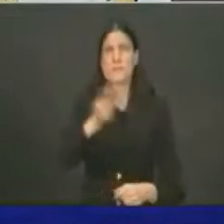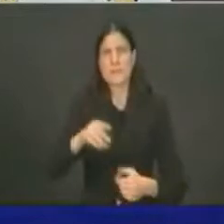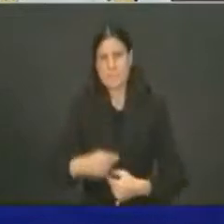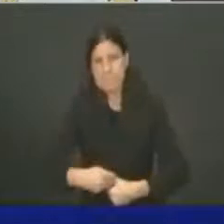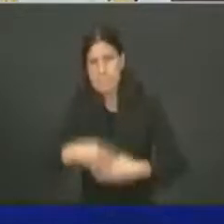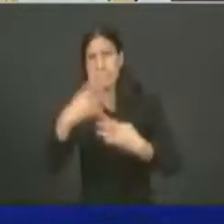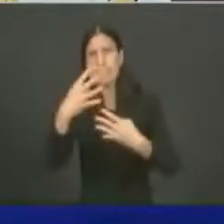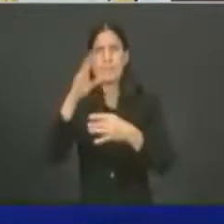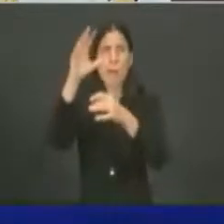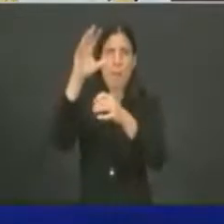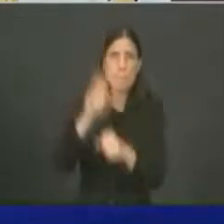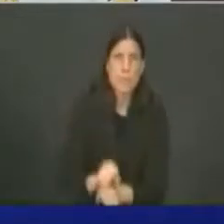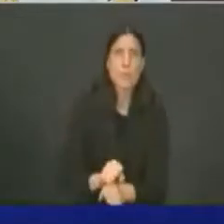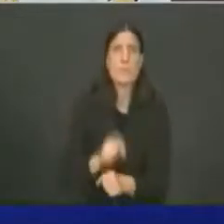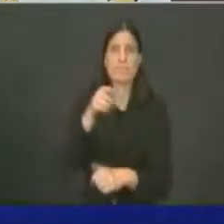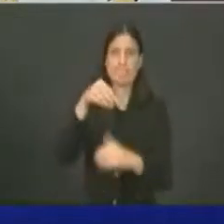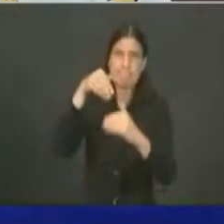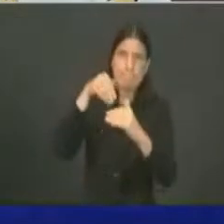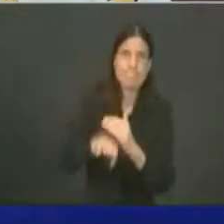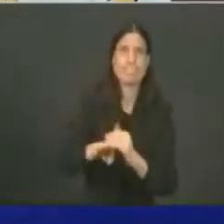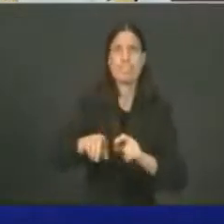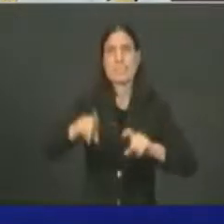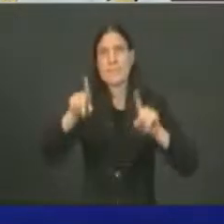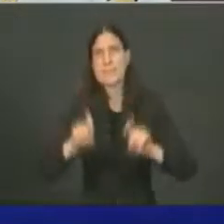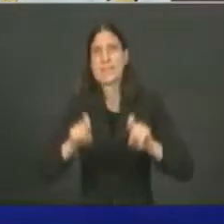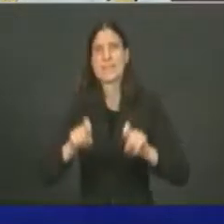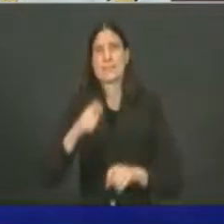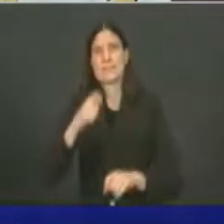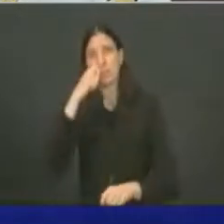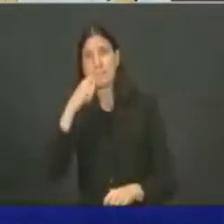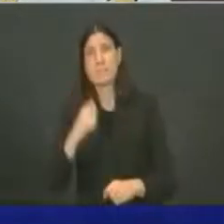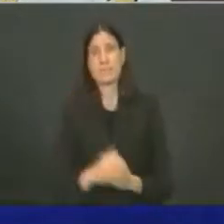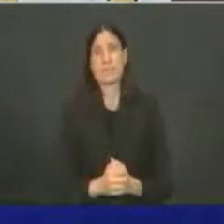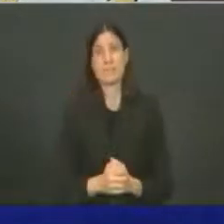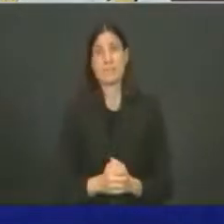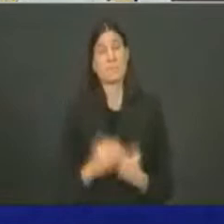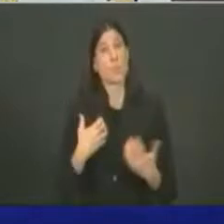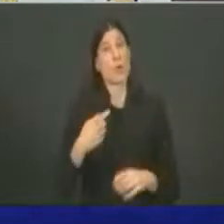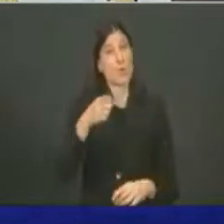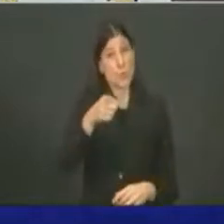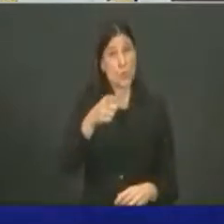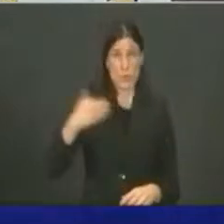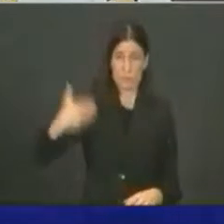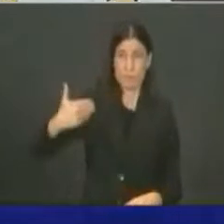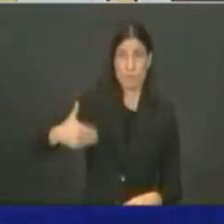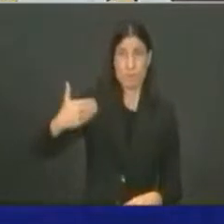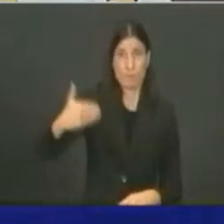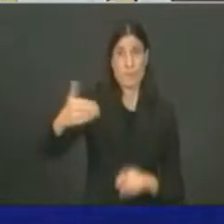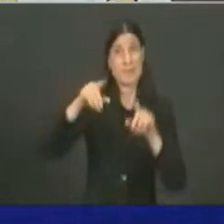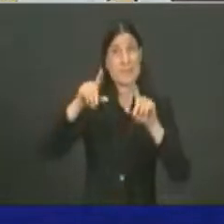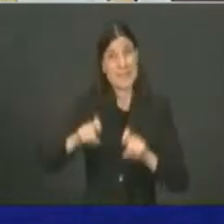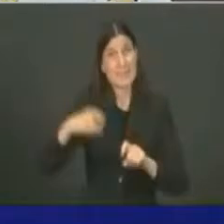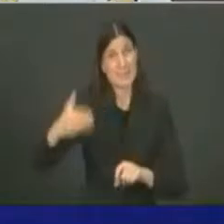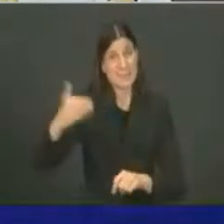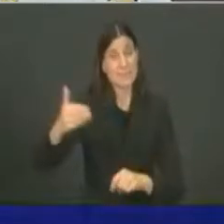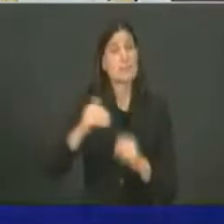want everyone to do on a regular basis, the best thing to do is to make an appointment through